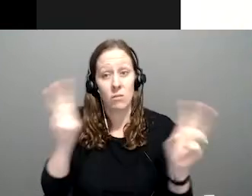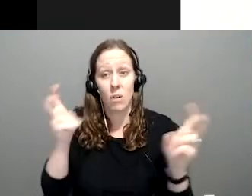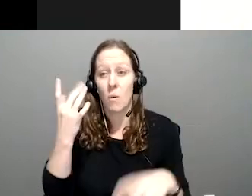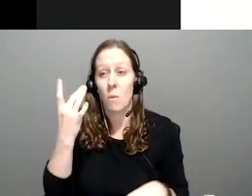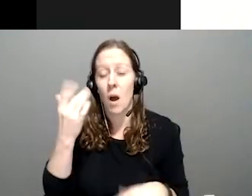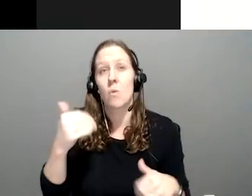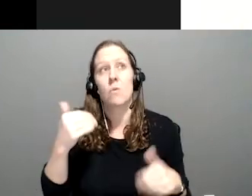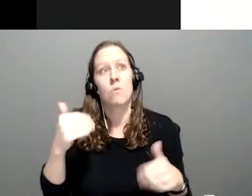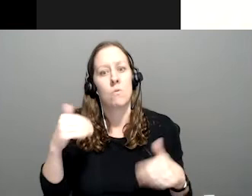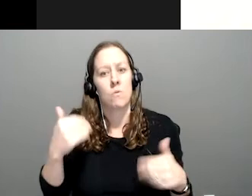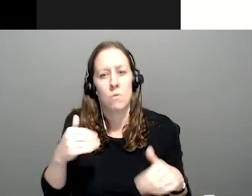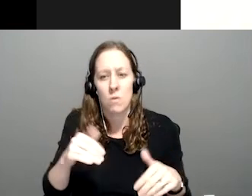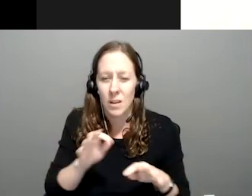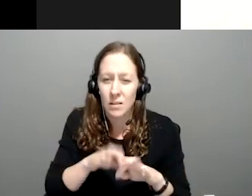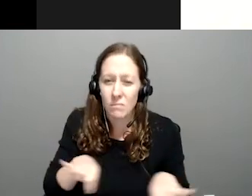is to me.